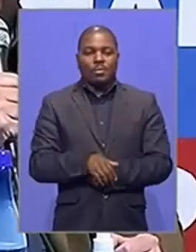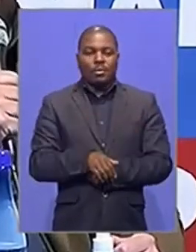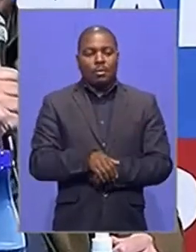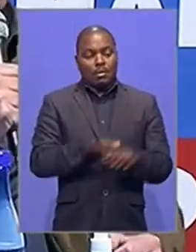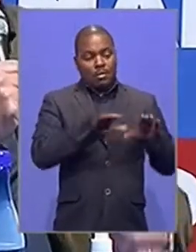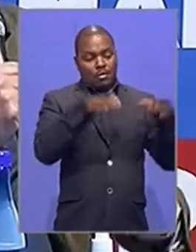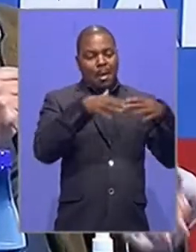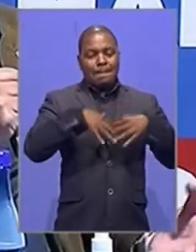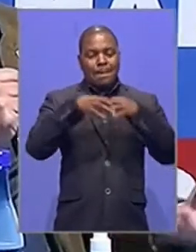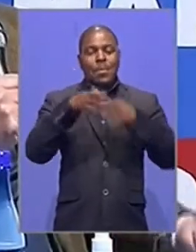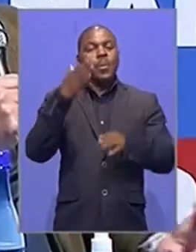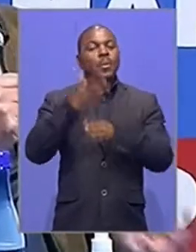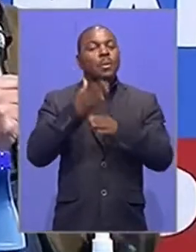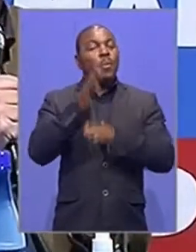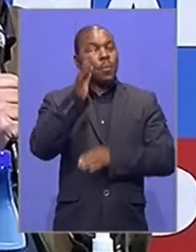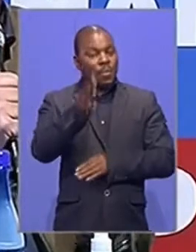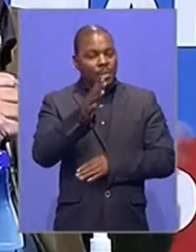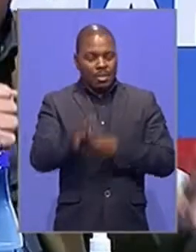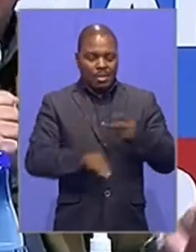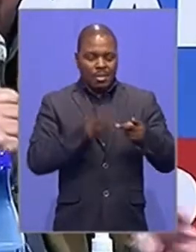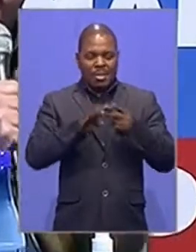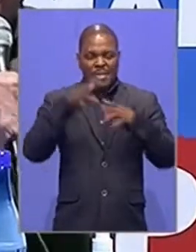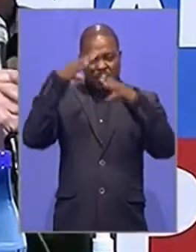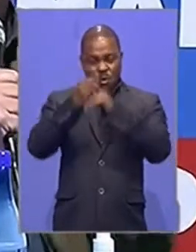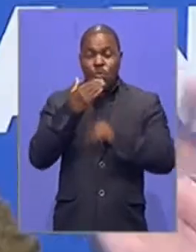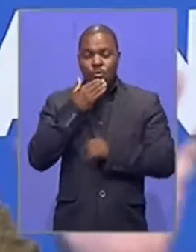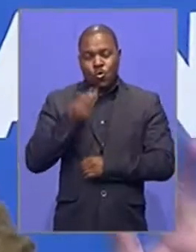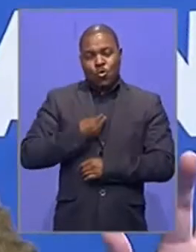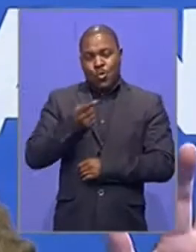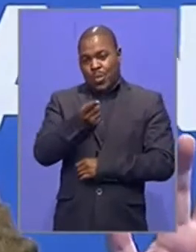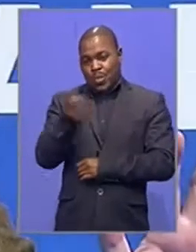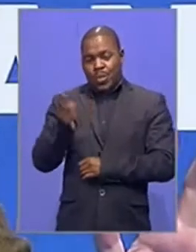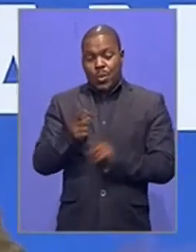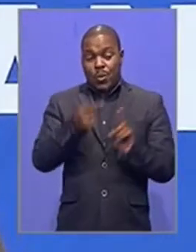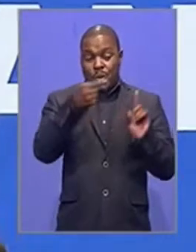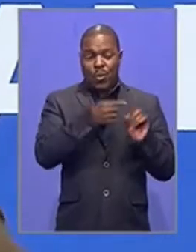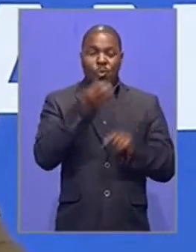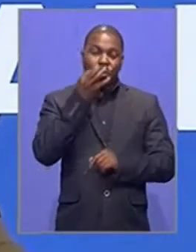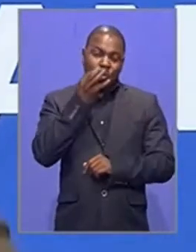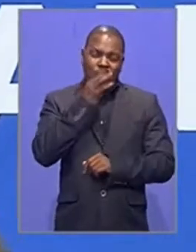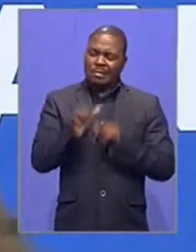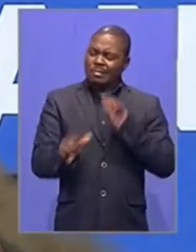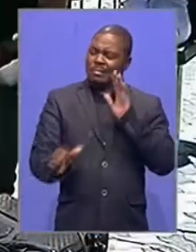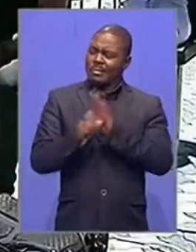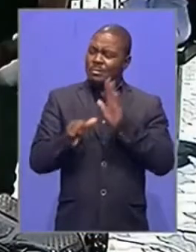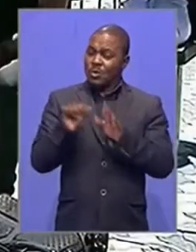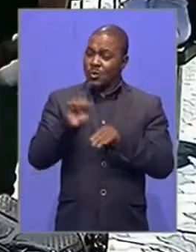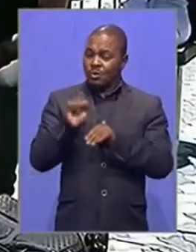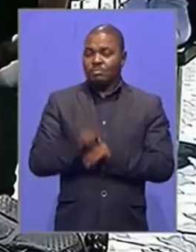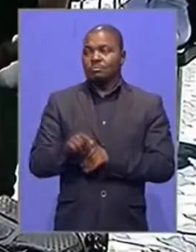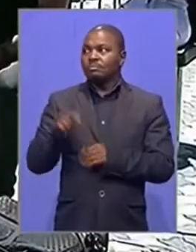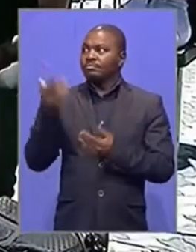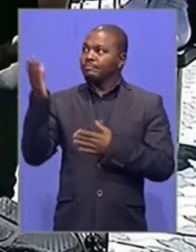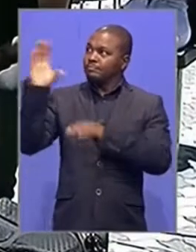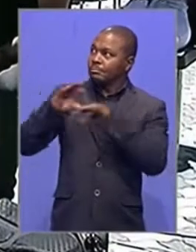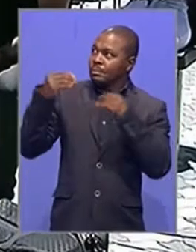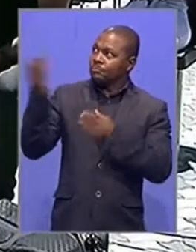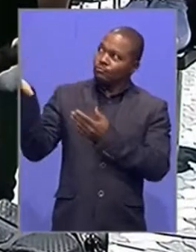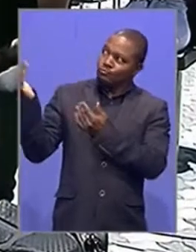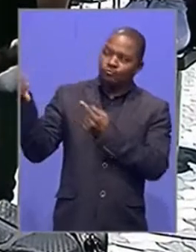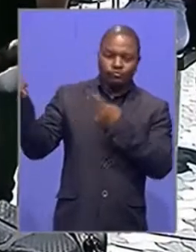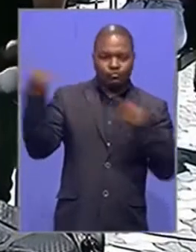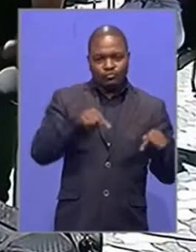hlama mešomo kudu ba lebelletše baswa. Steenhuisen o re taba e bohlokwa ke go goketša babeeletši. Well,